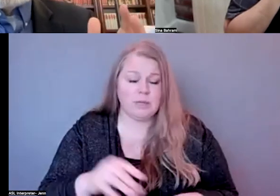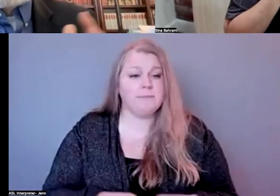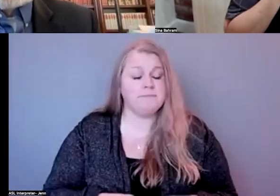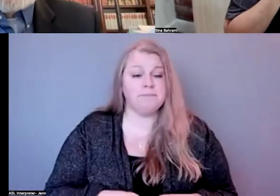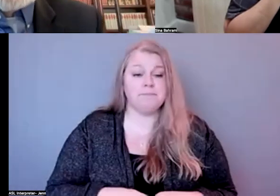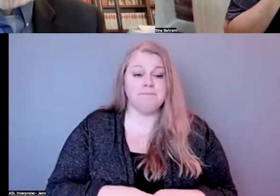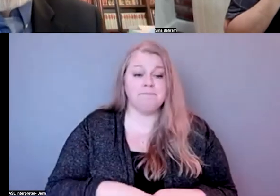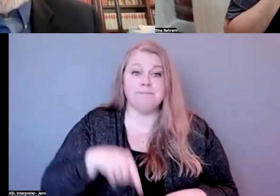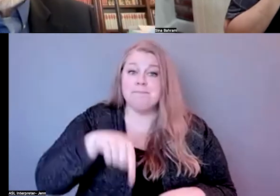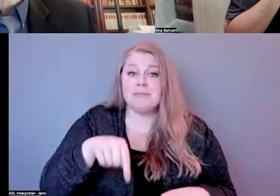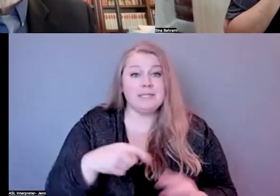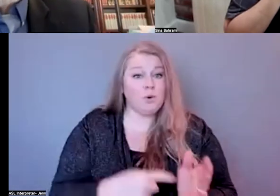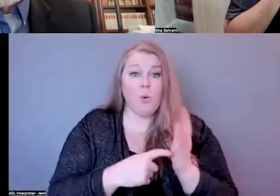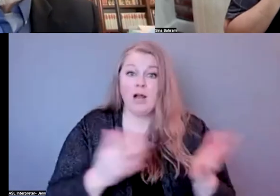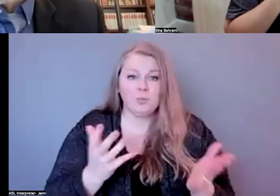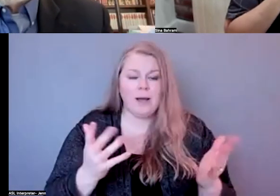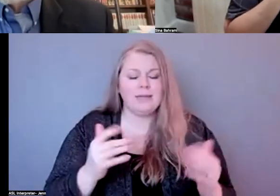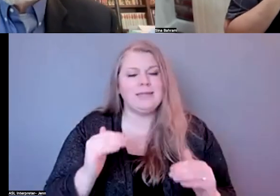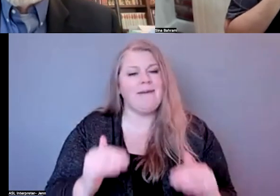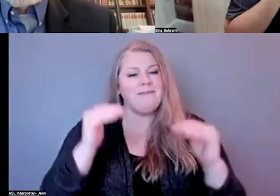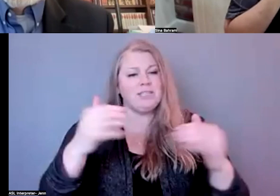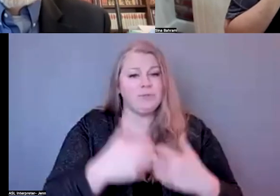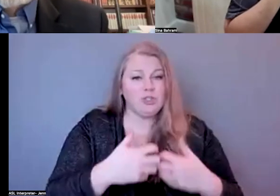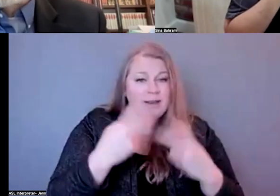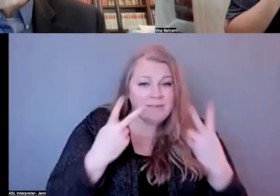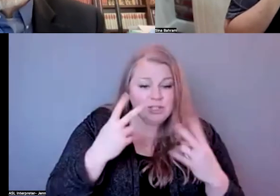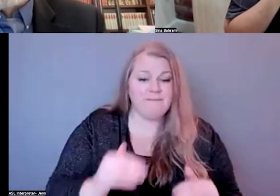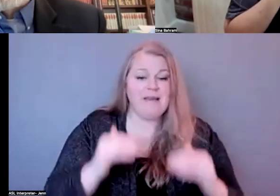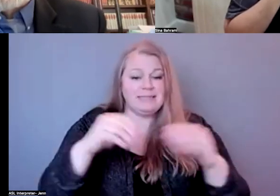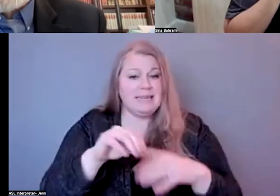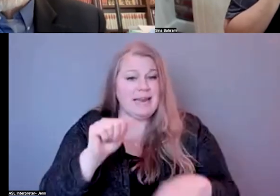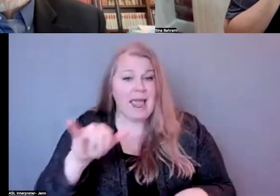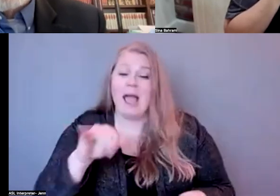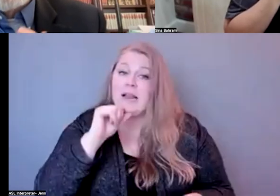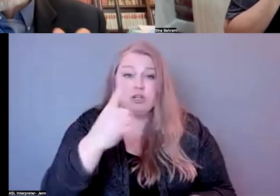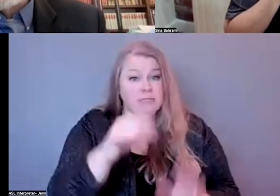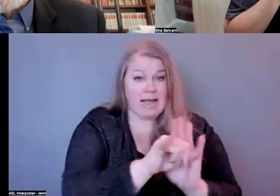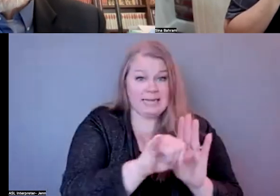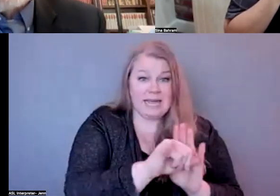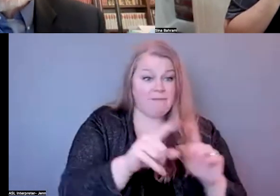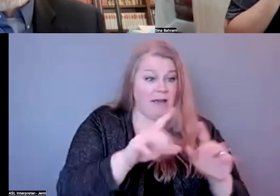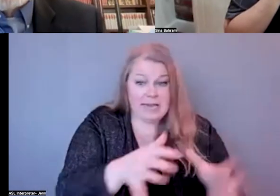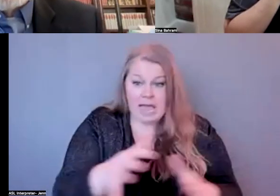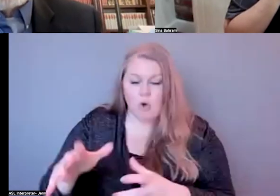require? Advances in machine vision, advances in AI, not just to identify and categorize, but to